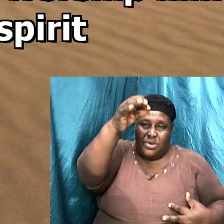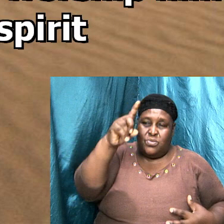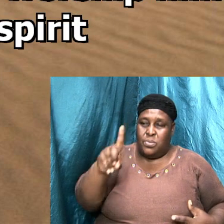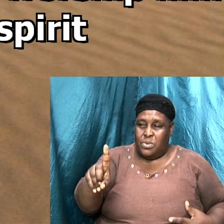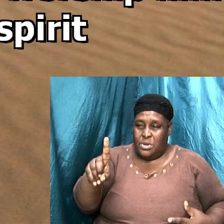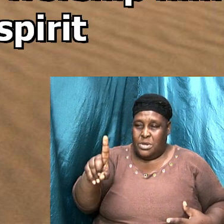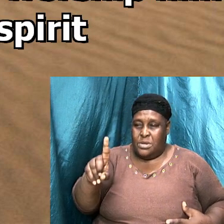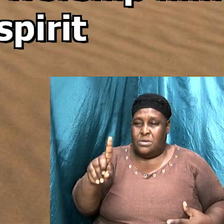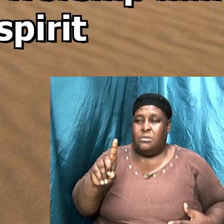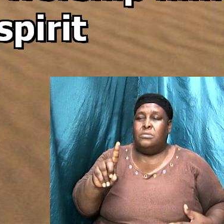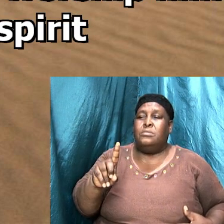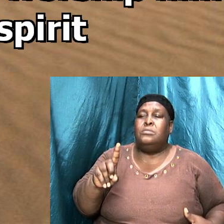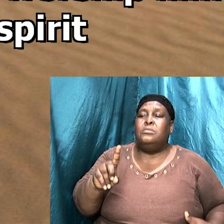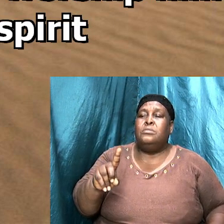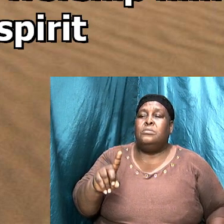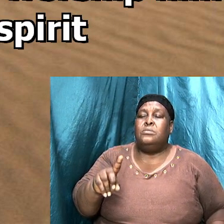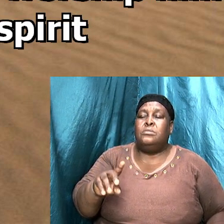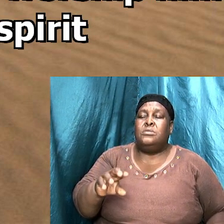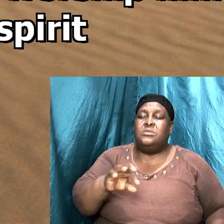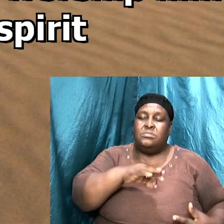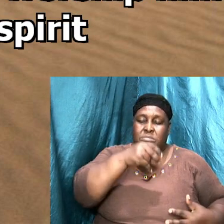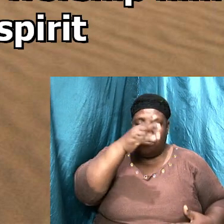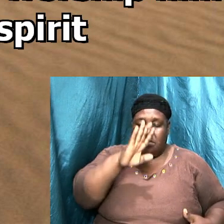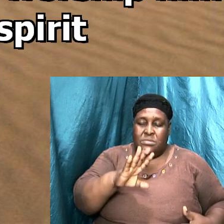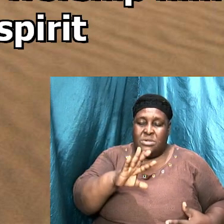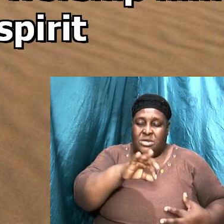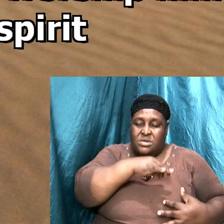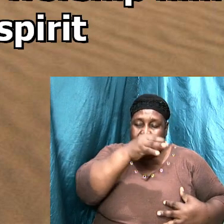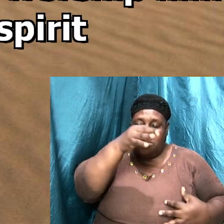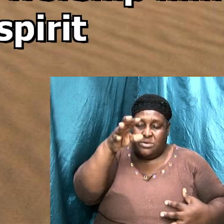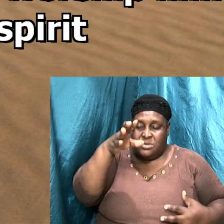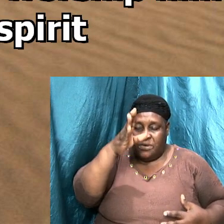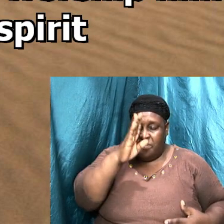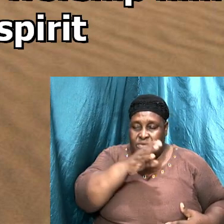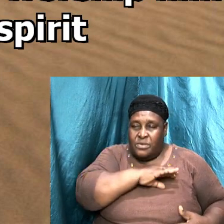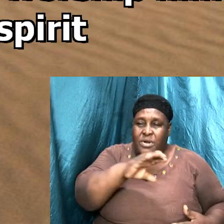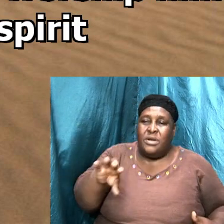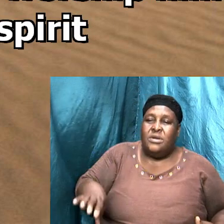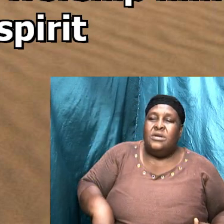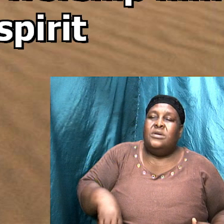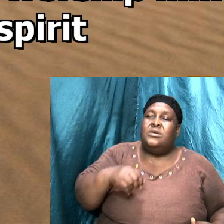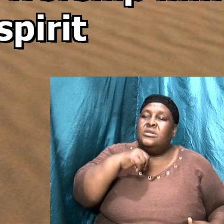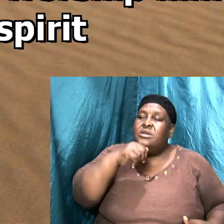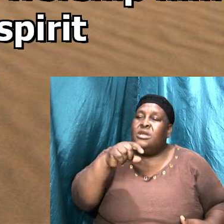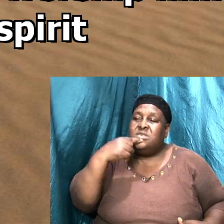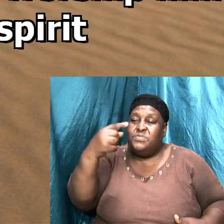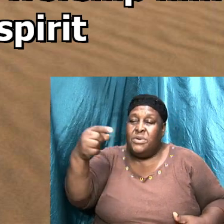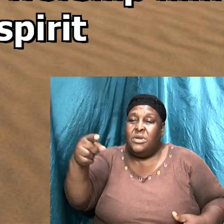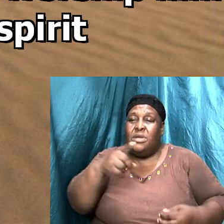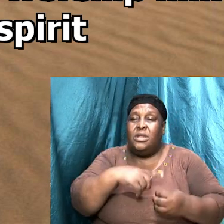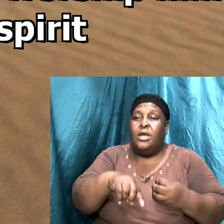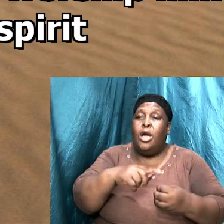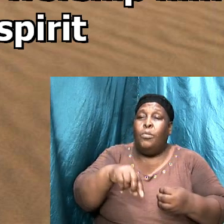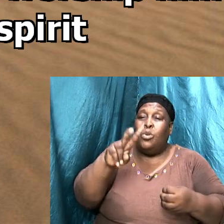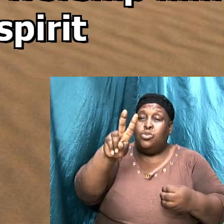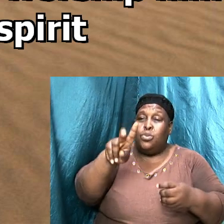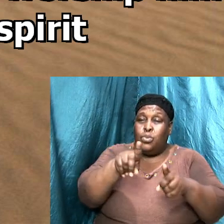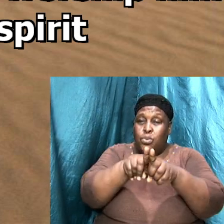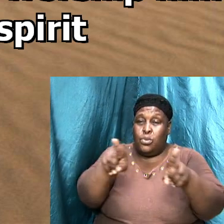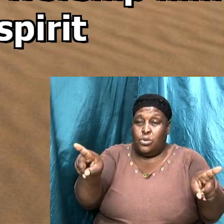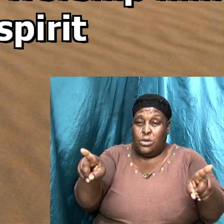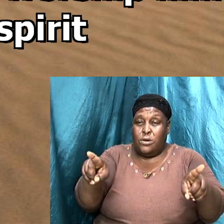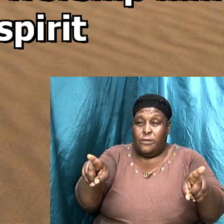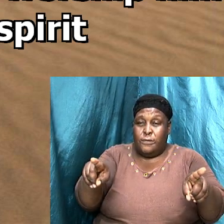used the term Spirit of God and Spirit of Christ. They are not talking about two different spirits, but they are talking about